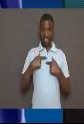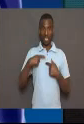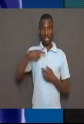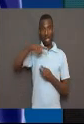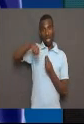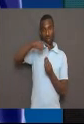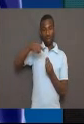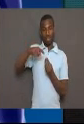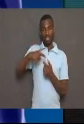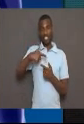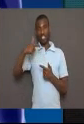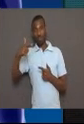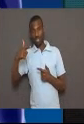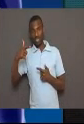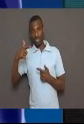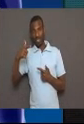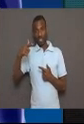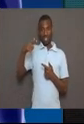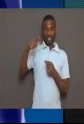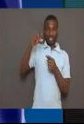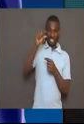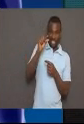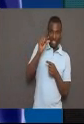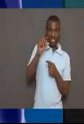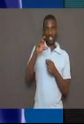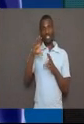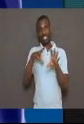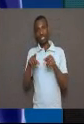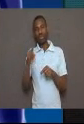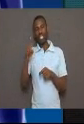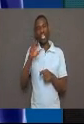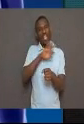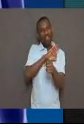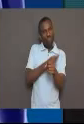and increasing the pressure of the air in our lungs.